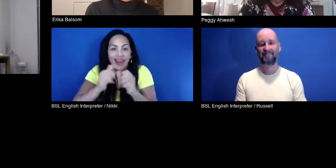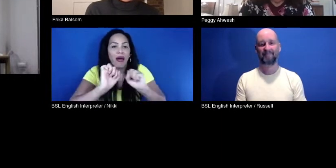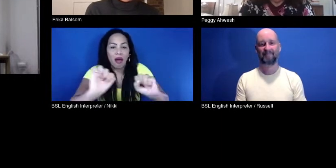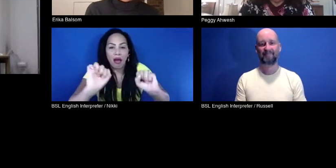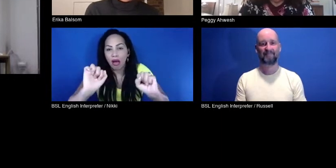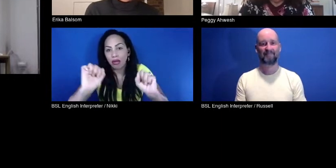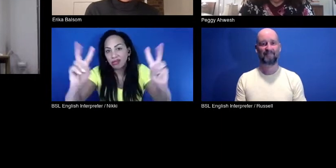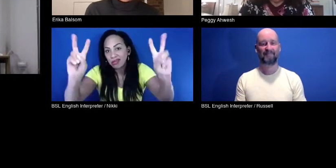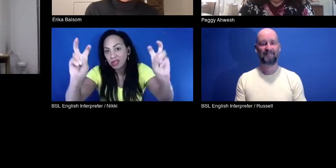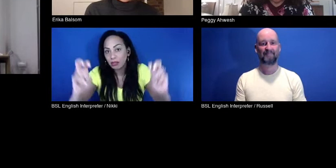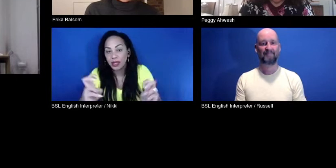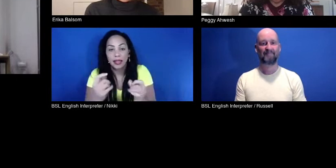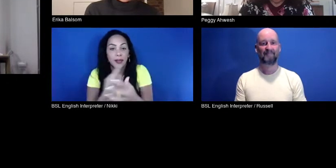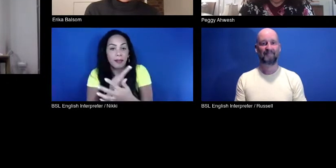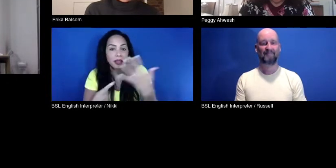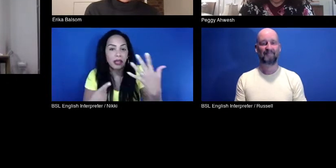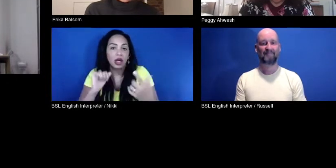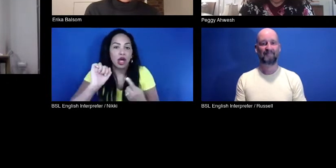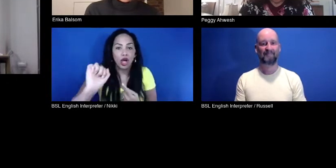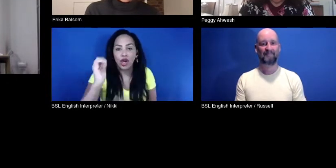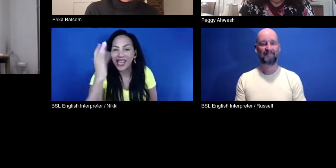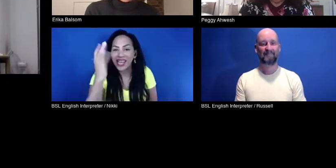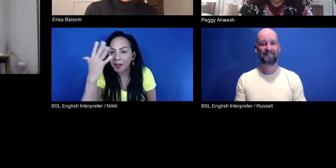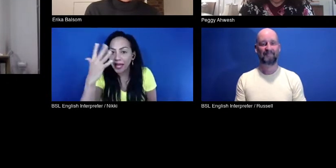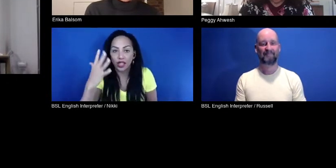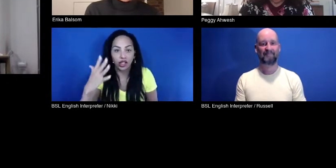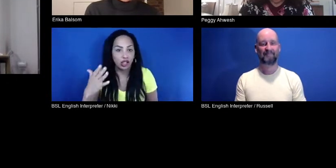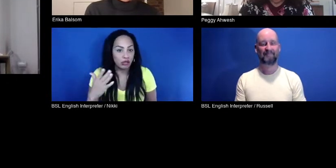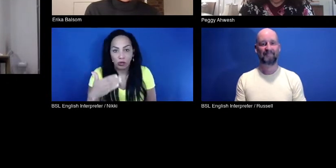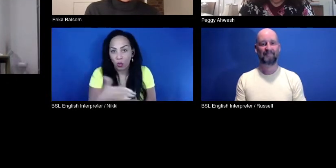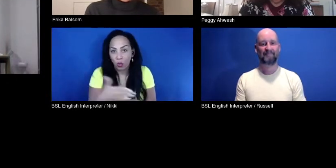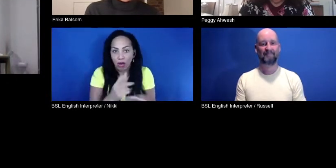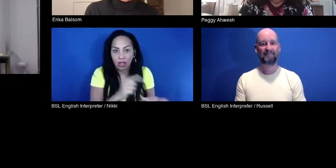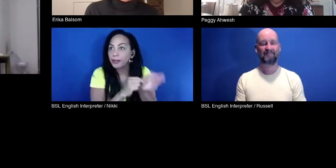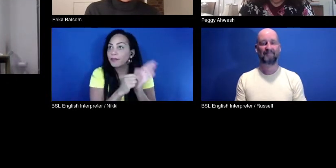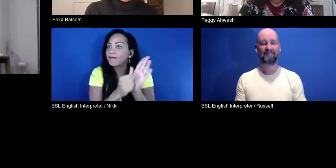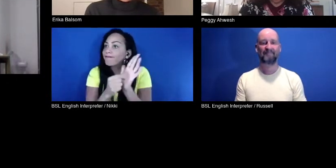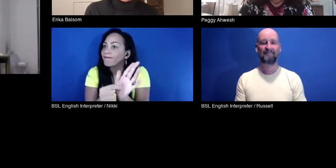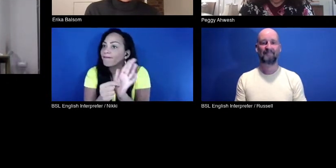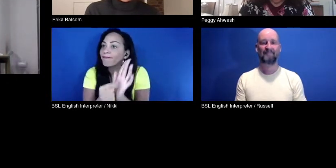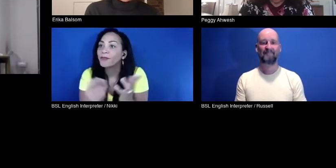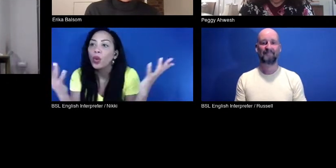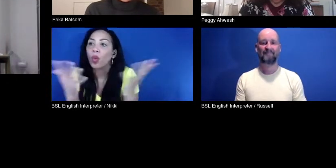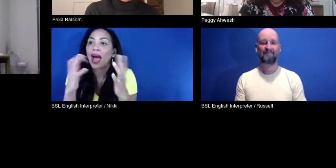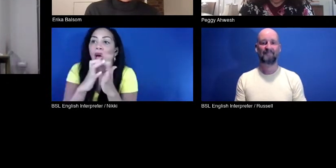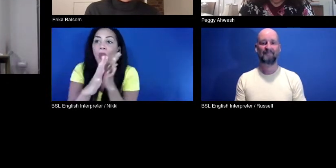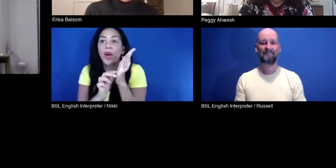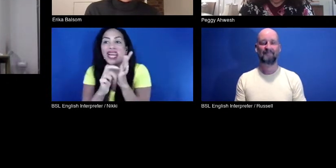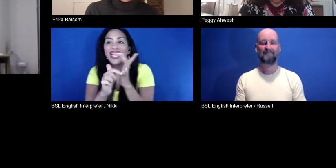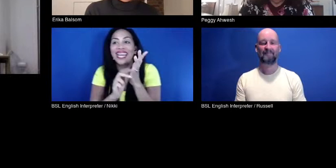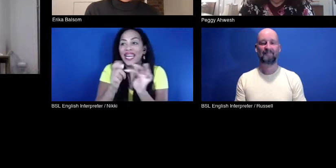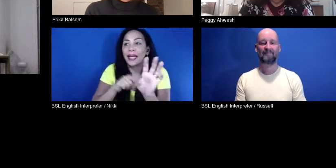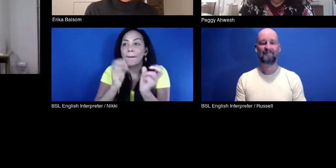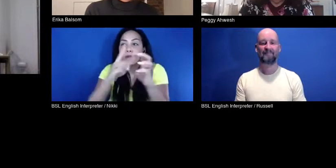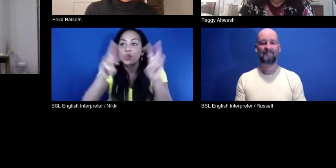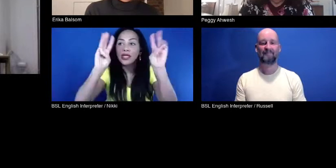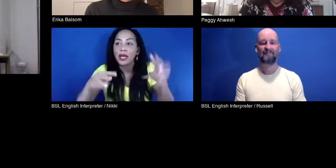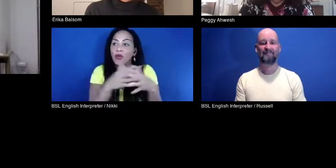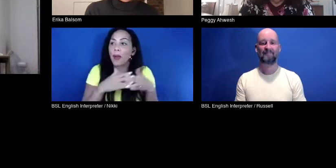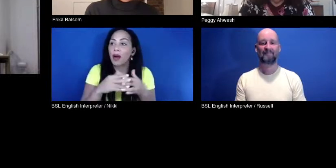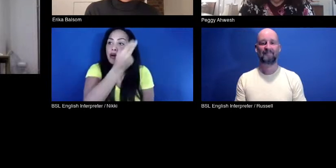moving image works have been presented extensively, including at the Whitney Museum of American Art in New